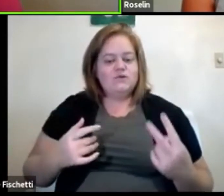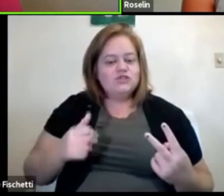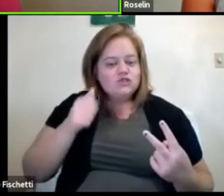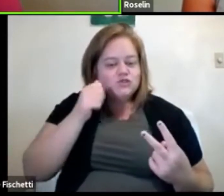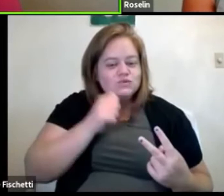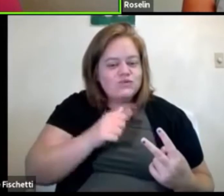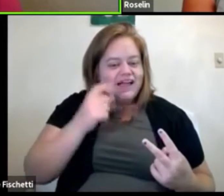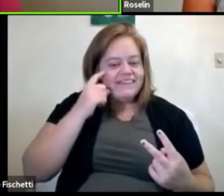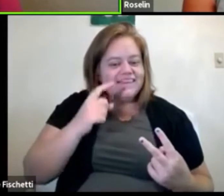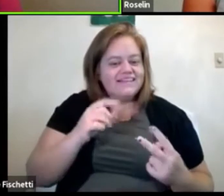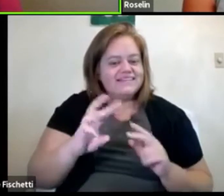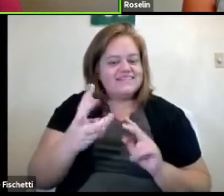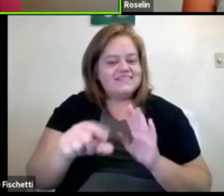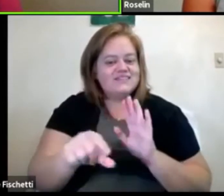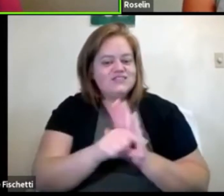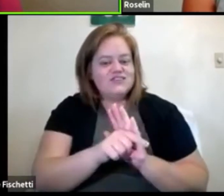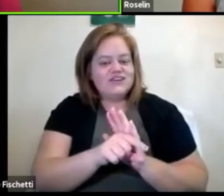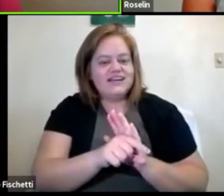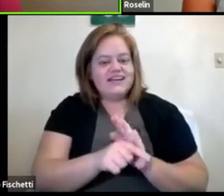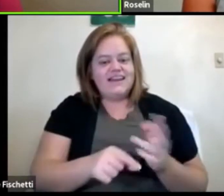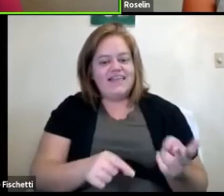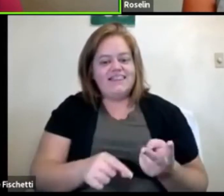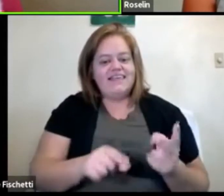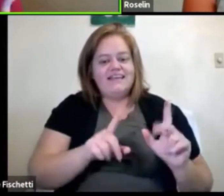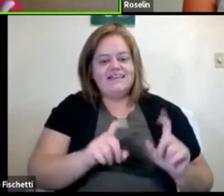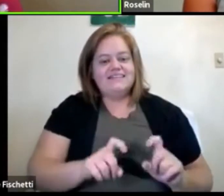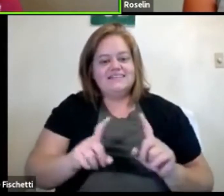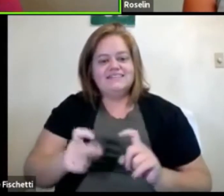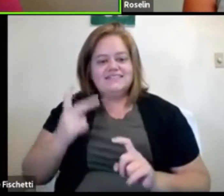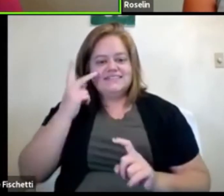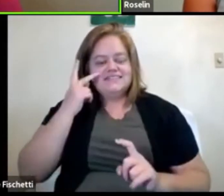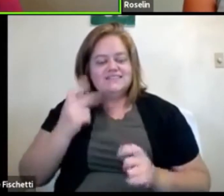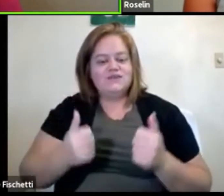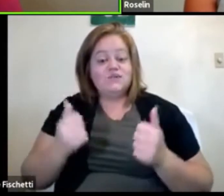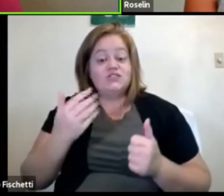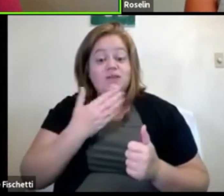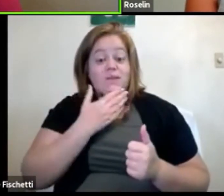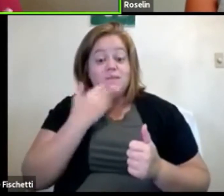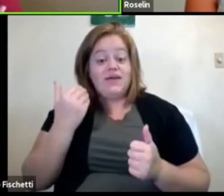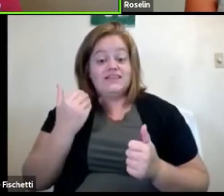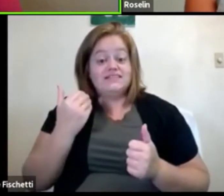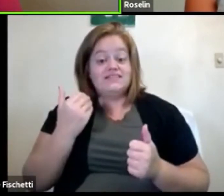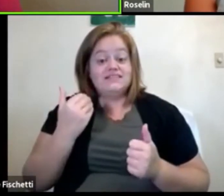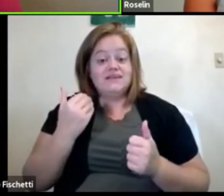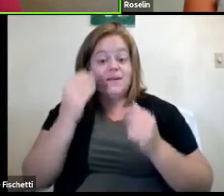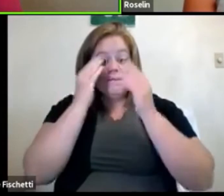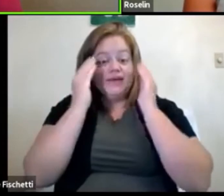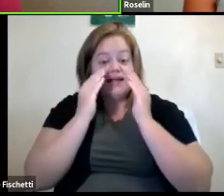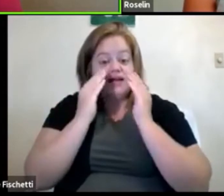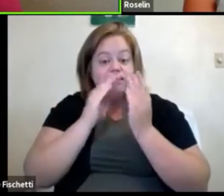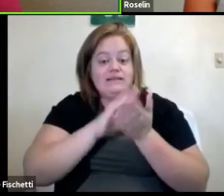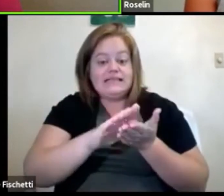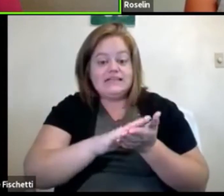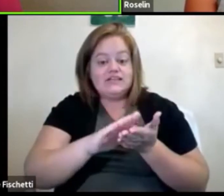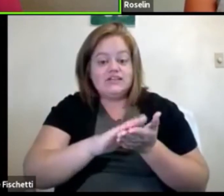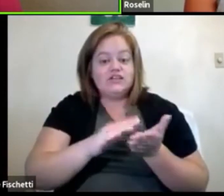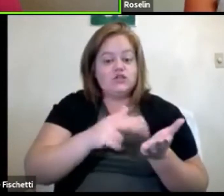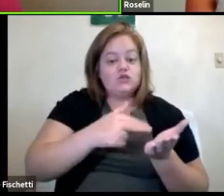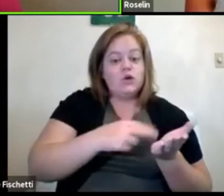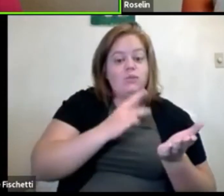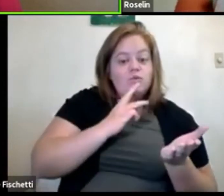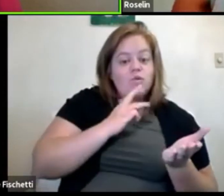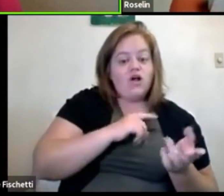grade, and they did a test to see what is the best way to remove makeup, if it's soap and water, if it's with like a